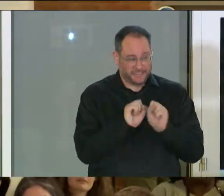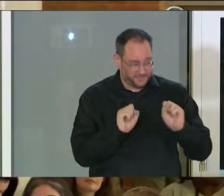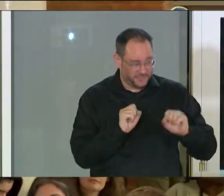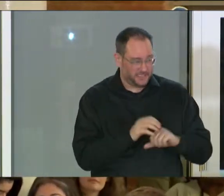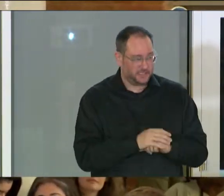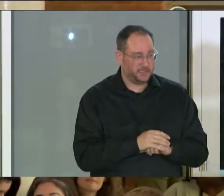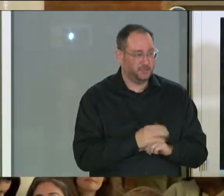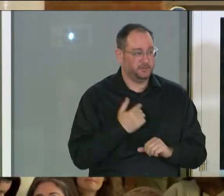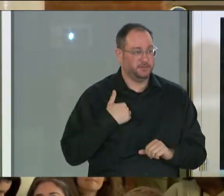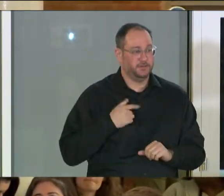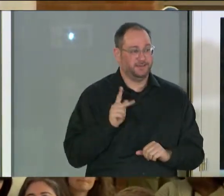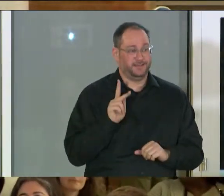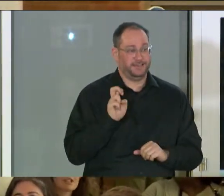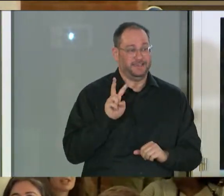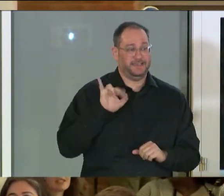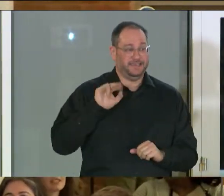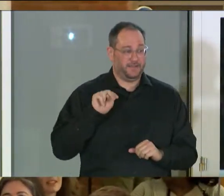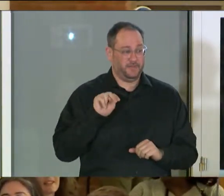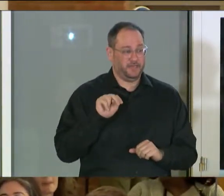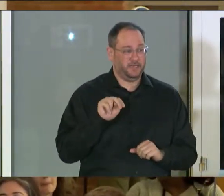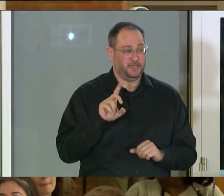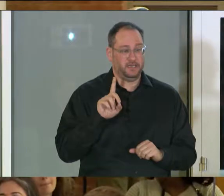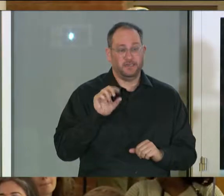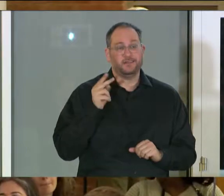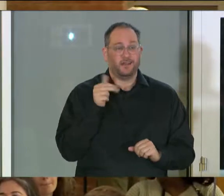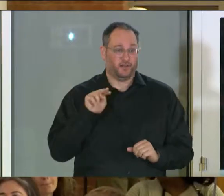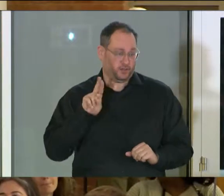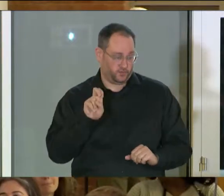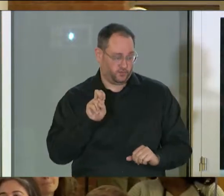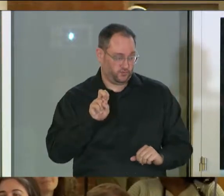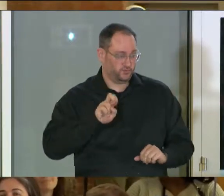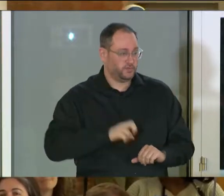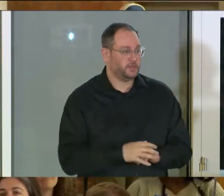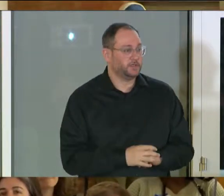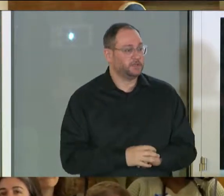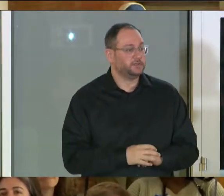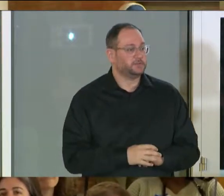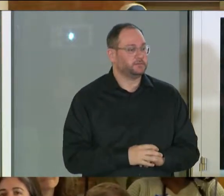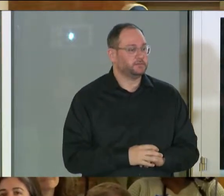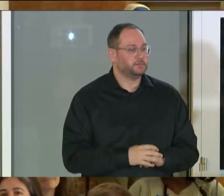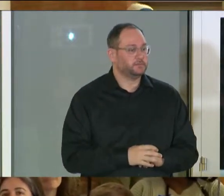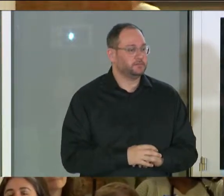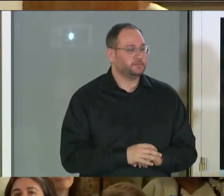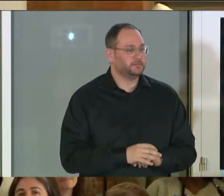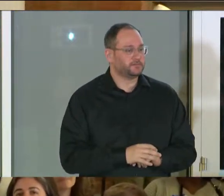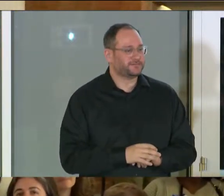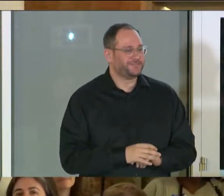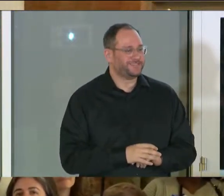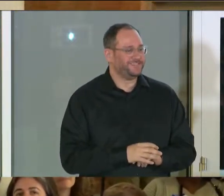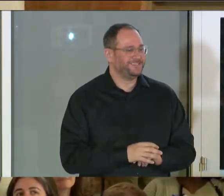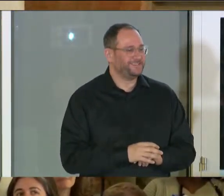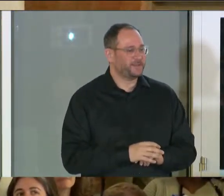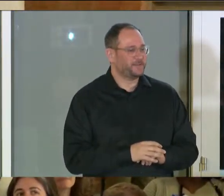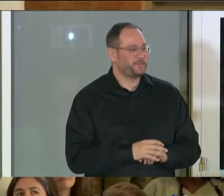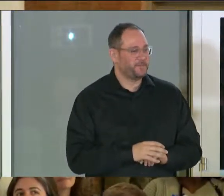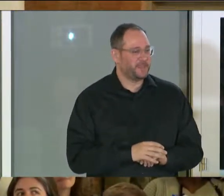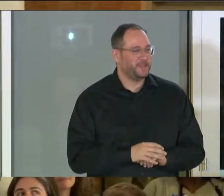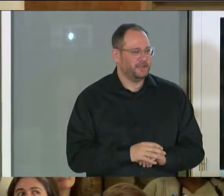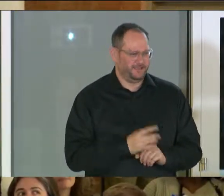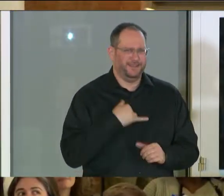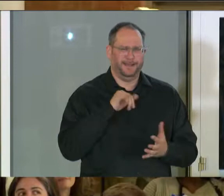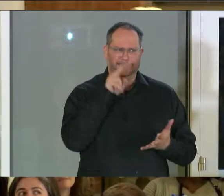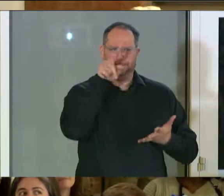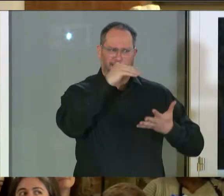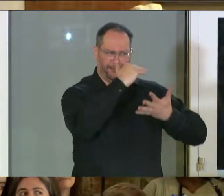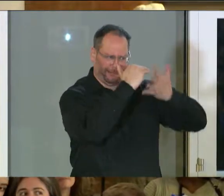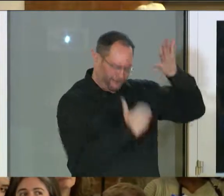if you were voting, came in dead last. Last 2 days ago, we came in 5th, and I talked, And after I